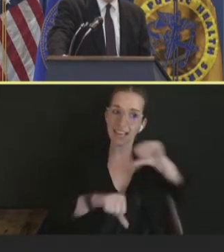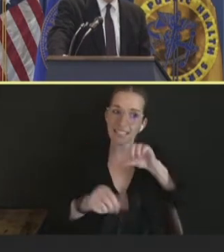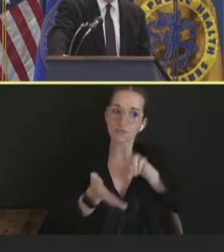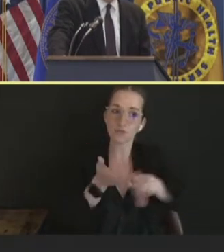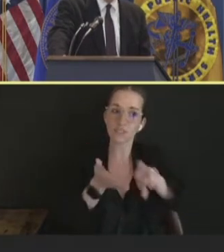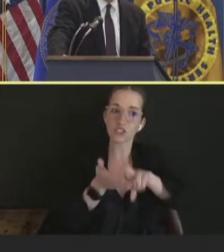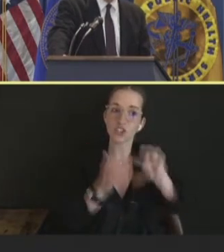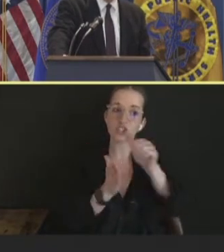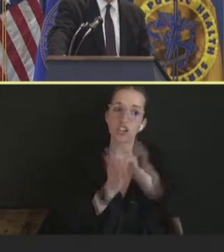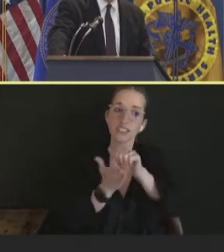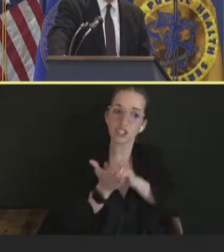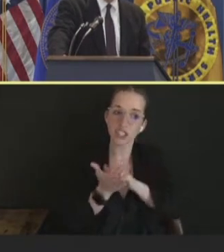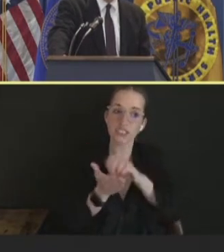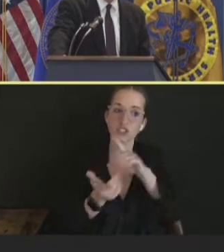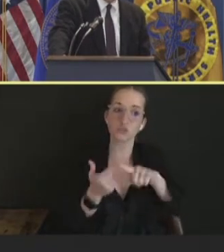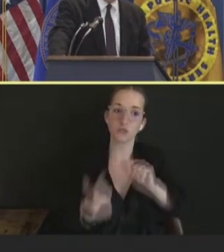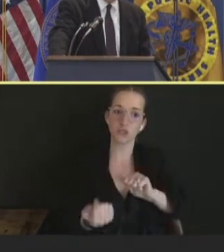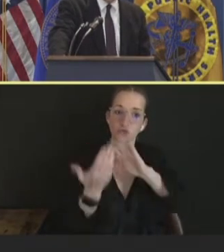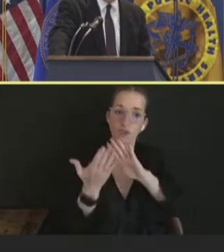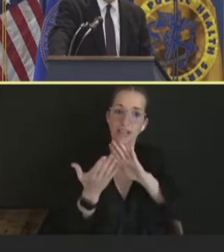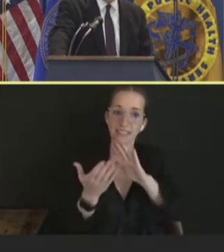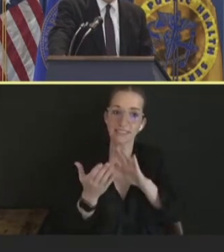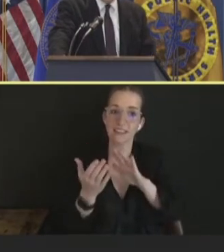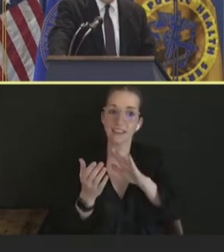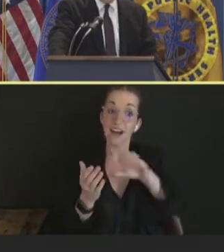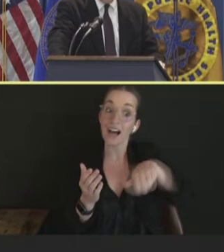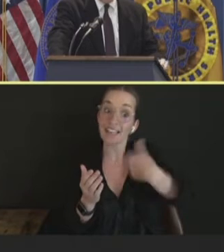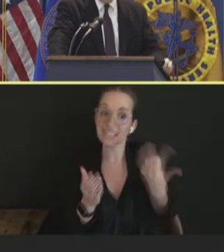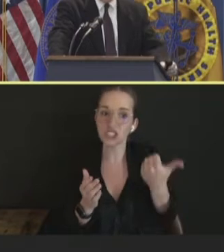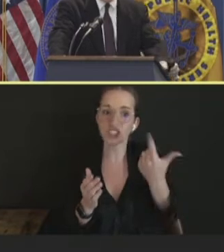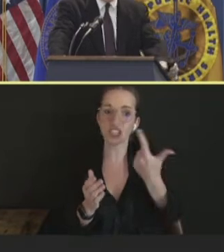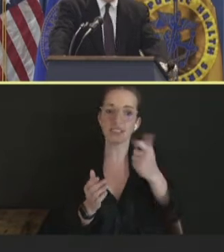coordination and effective and efficient use of resources.